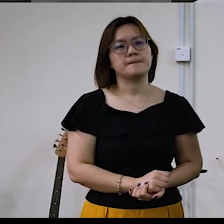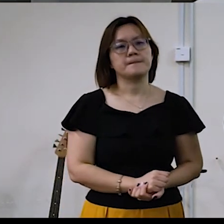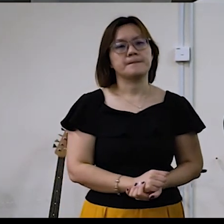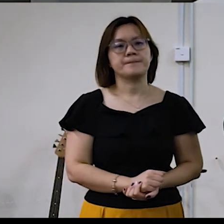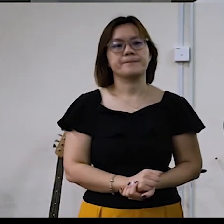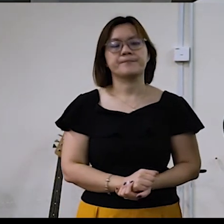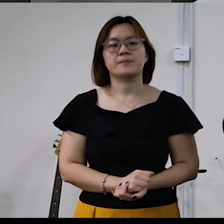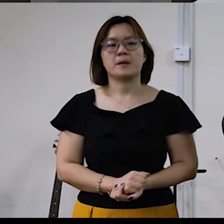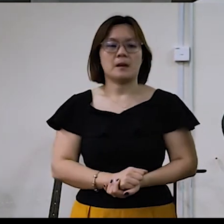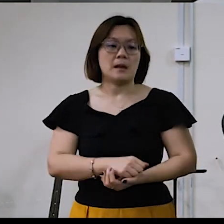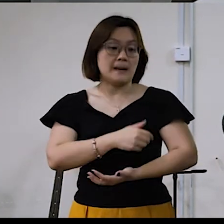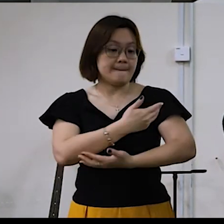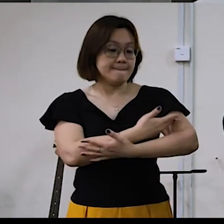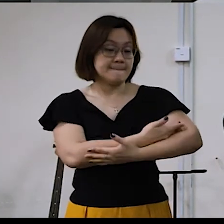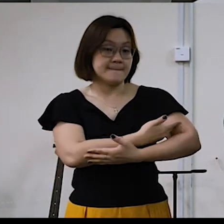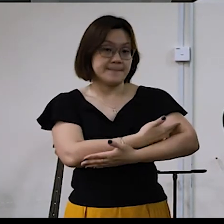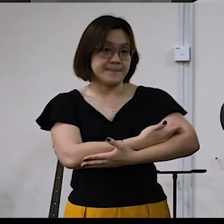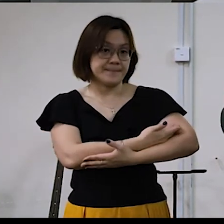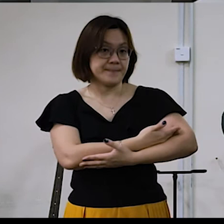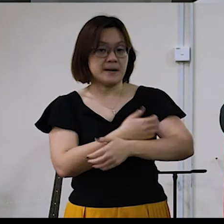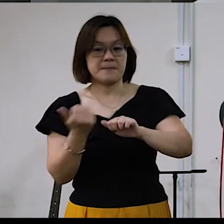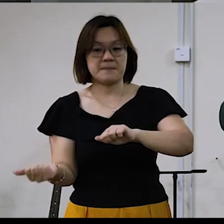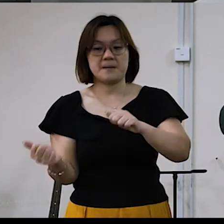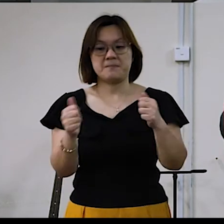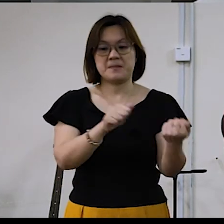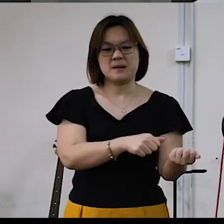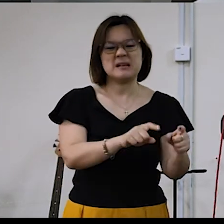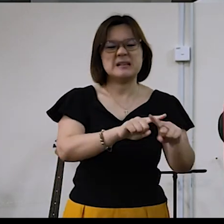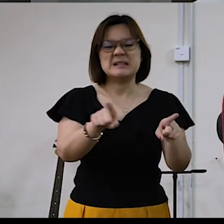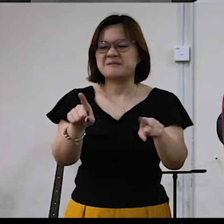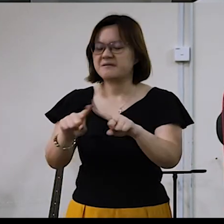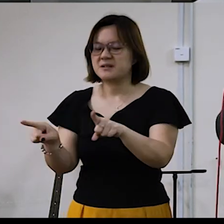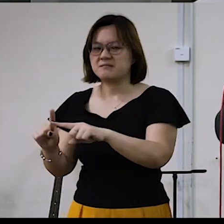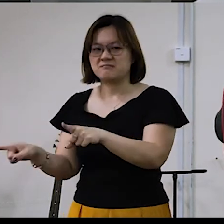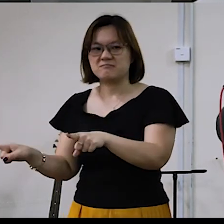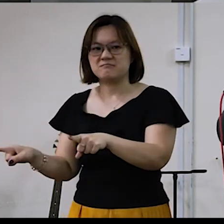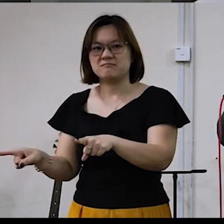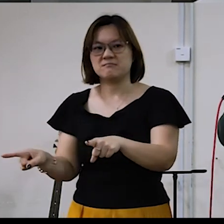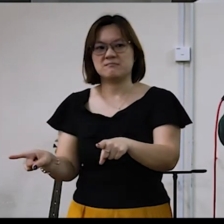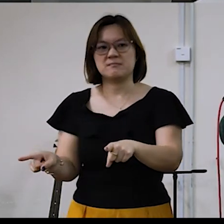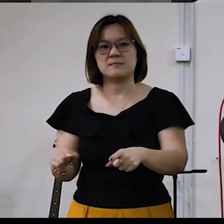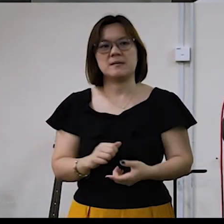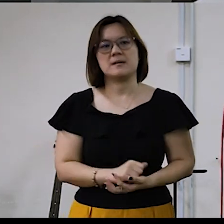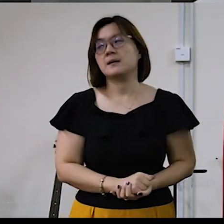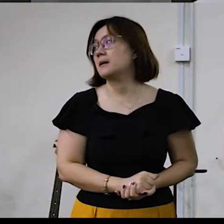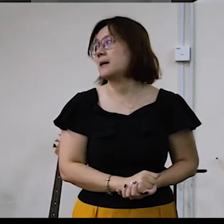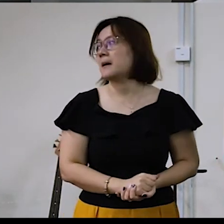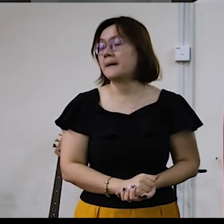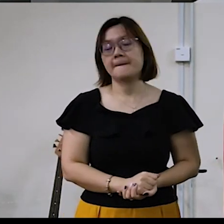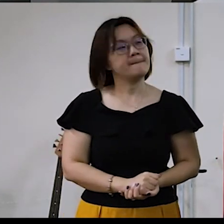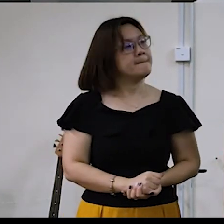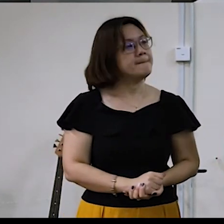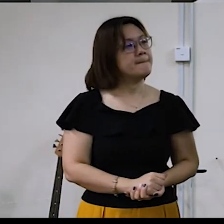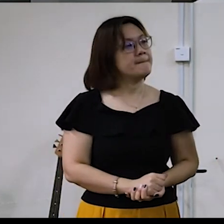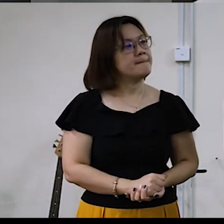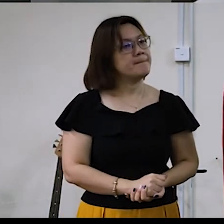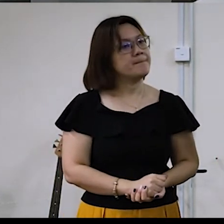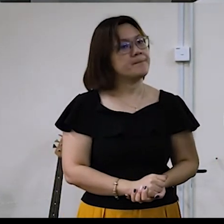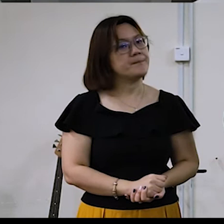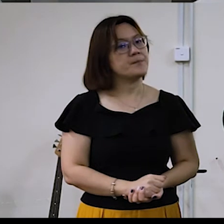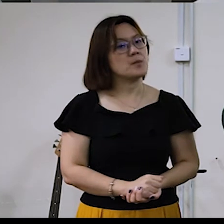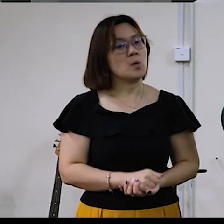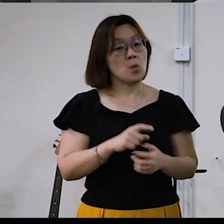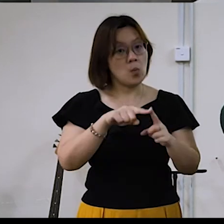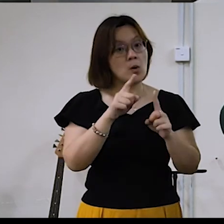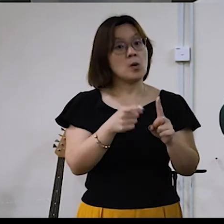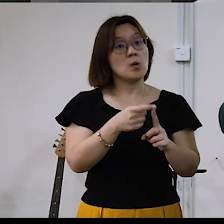is different. Okay, you as an adult, as an adolescent, whatever, you can think for yourself, I